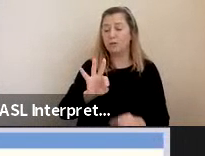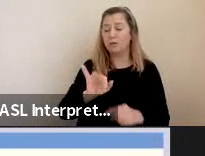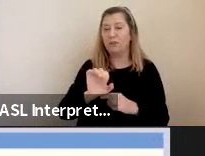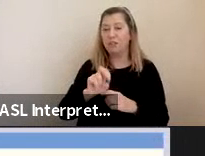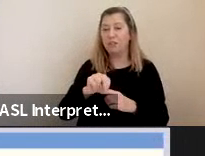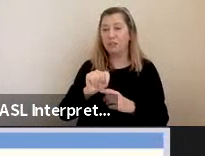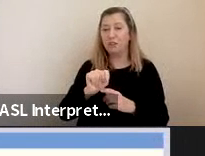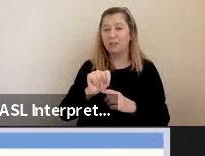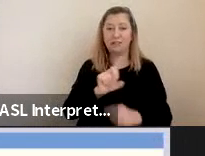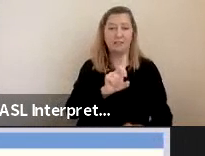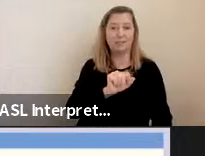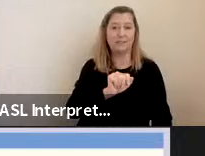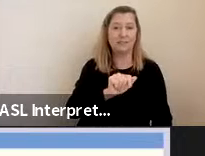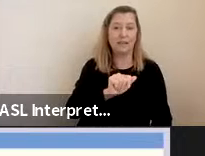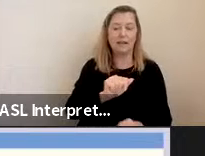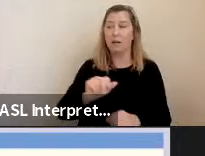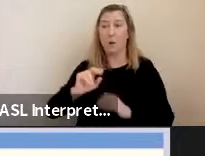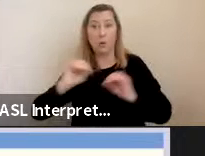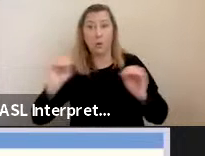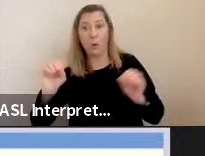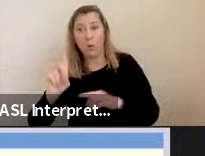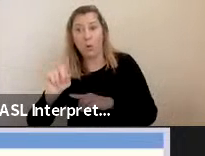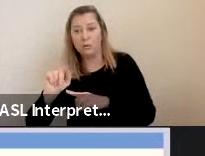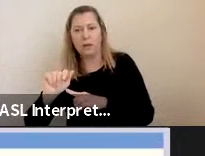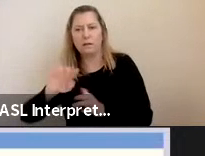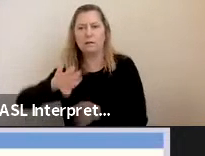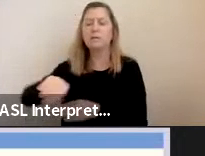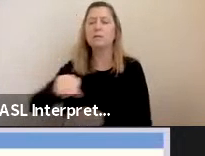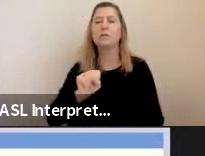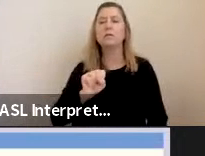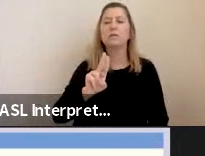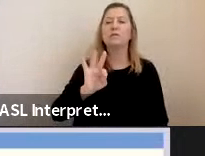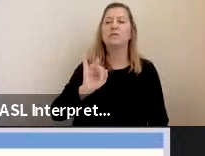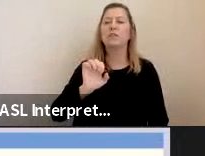data. Okay.